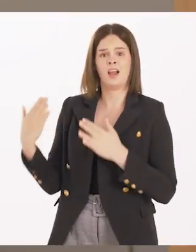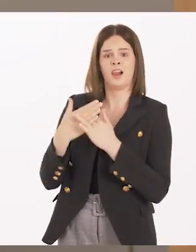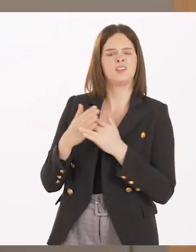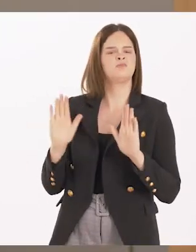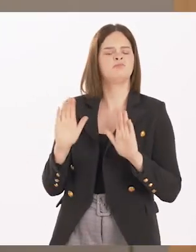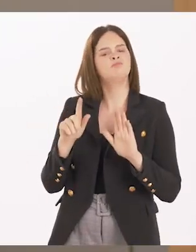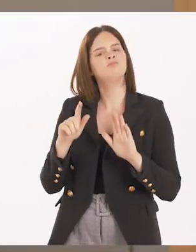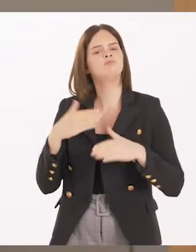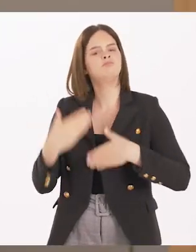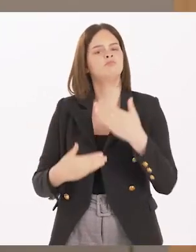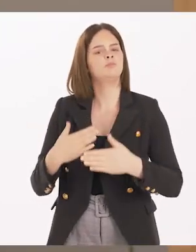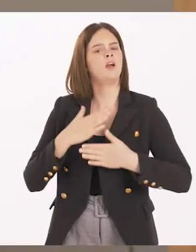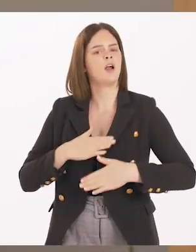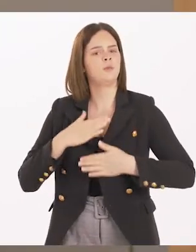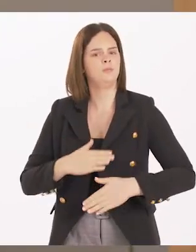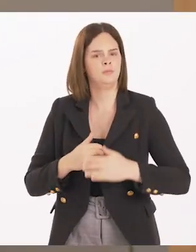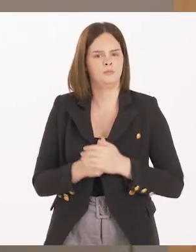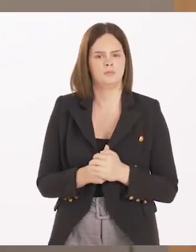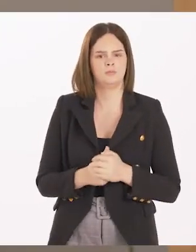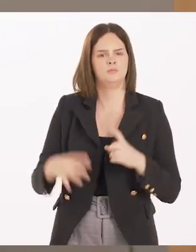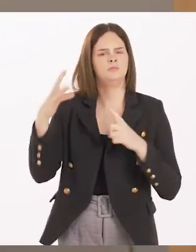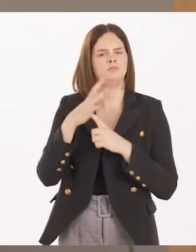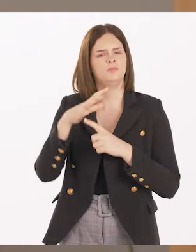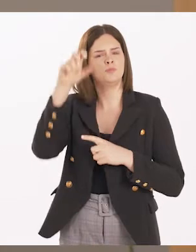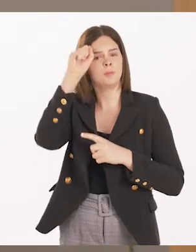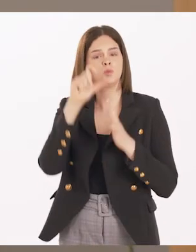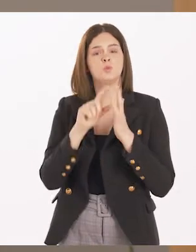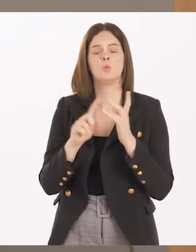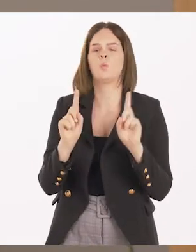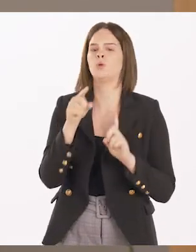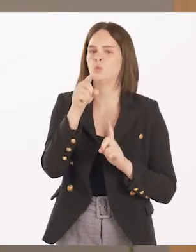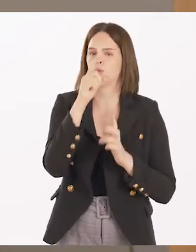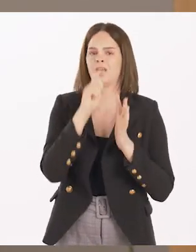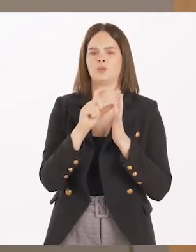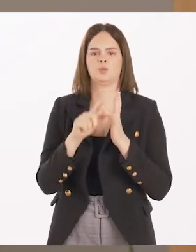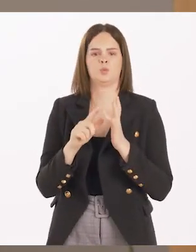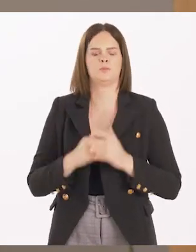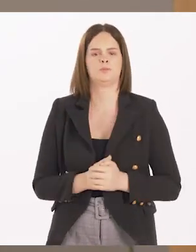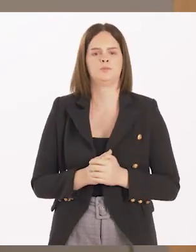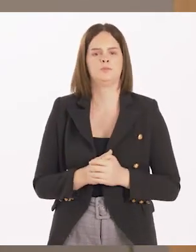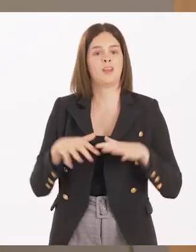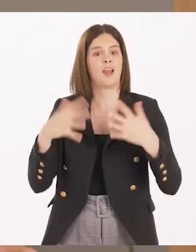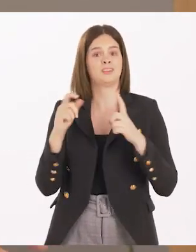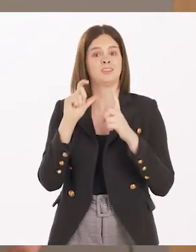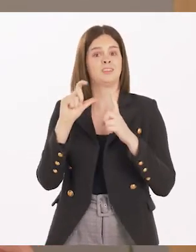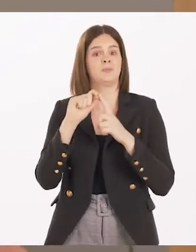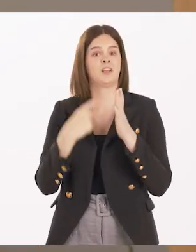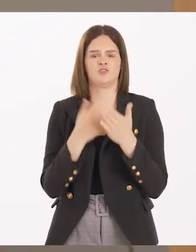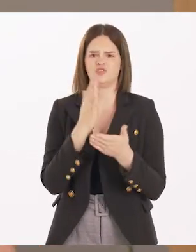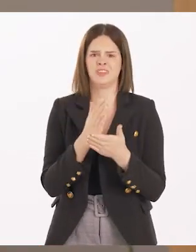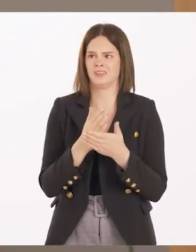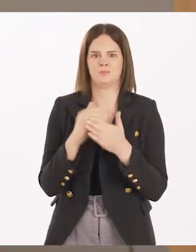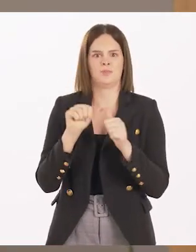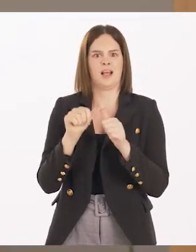Don't let fear get in the way. Try and stay calm. Do what you can, and remember that when it comes to CPR, any CPR